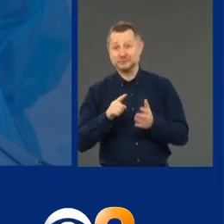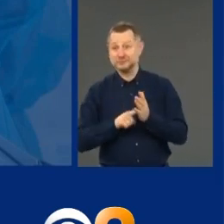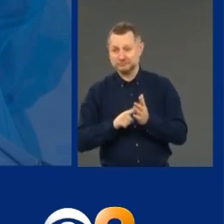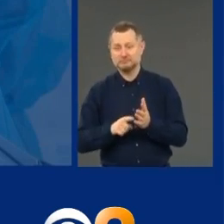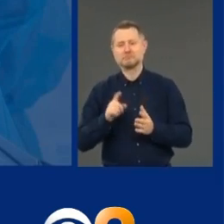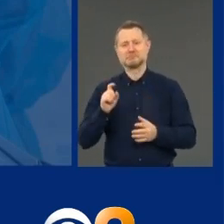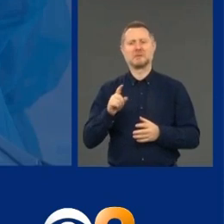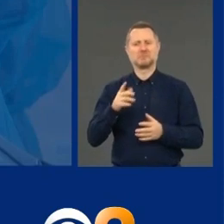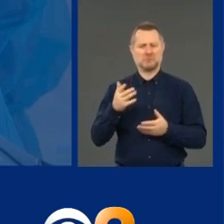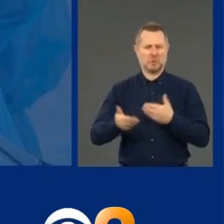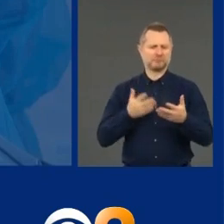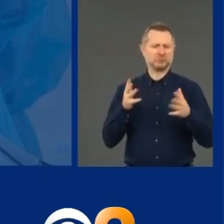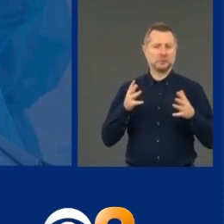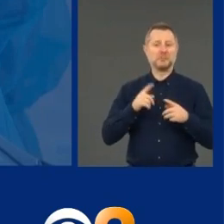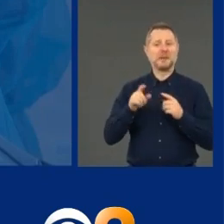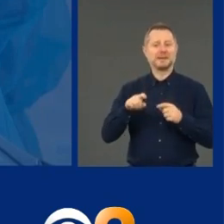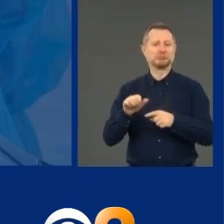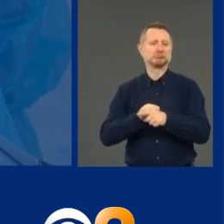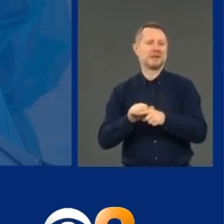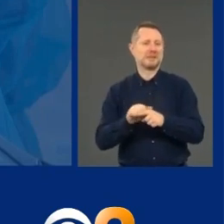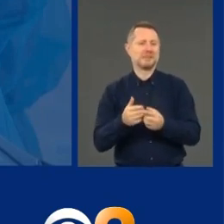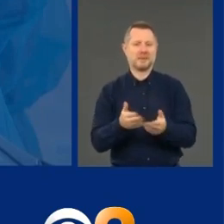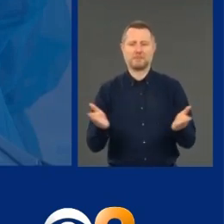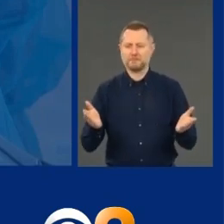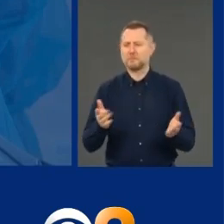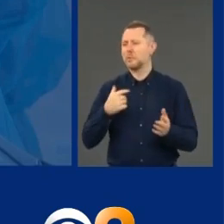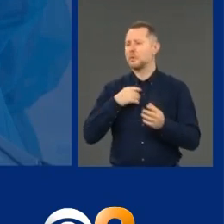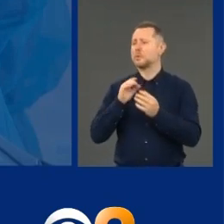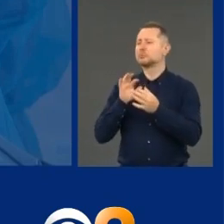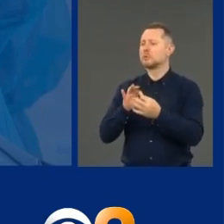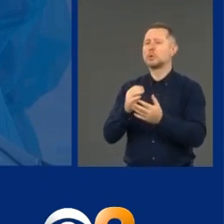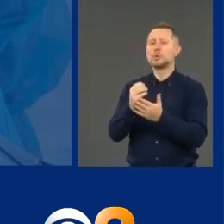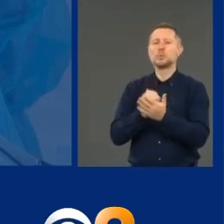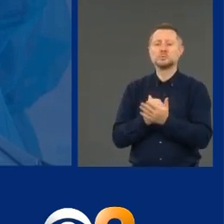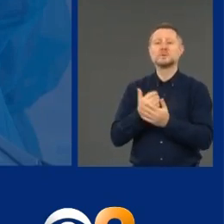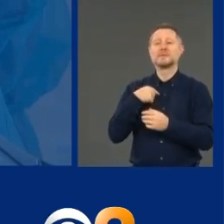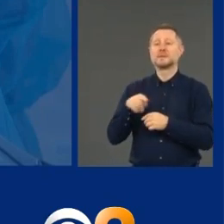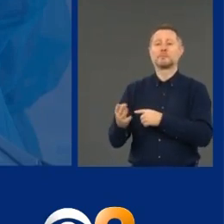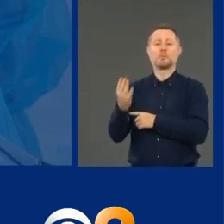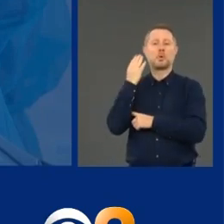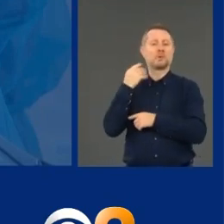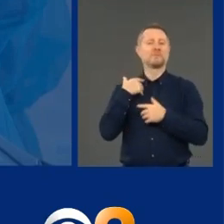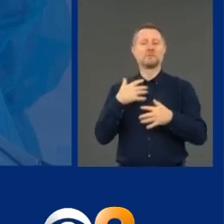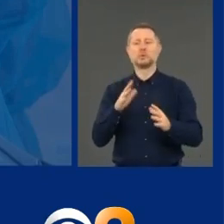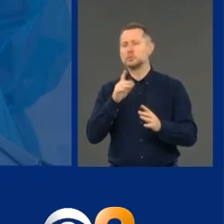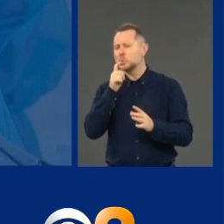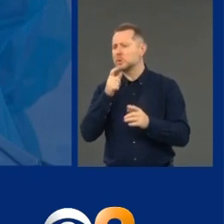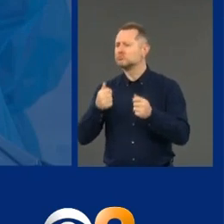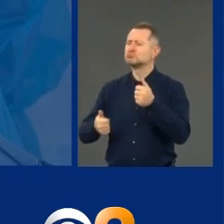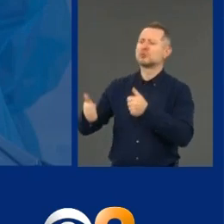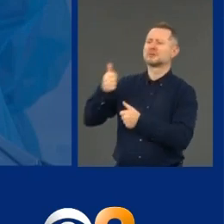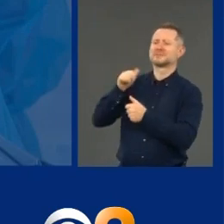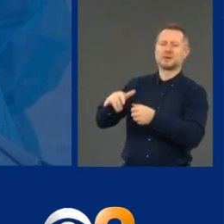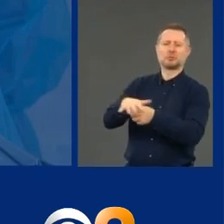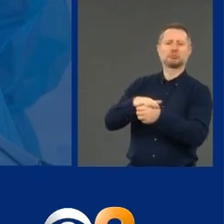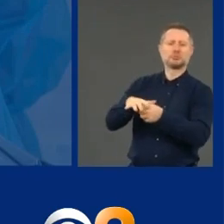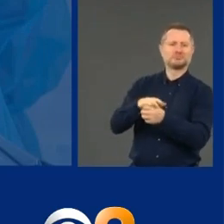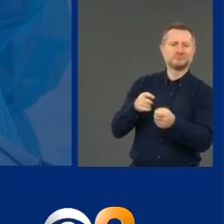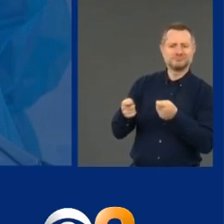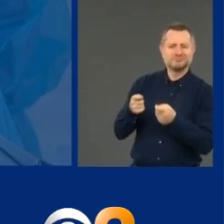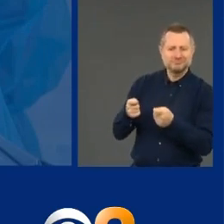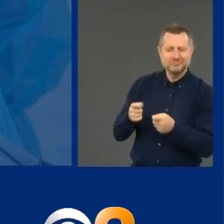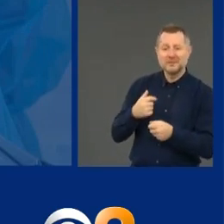be trained. It's an online course. I spoke this morning to the representatives of the Mid-Hudson, the county executives, and I